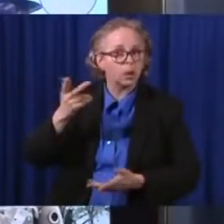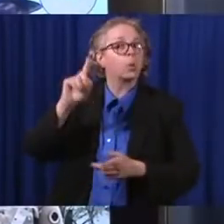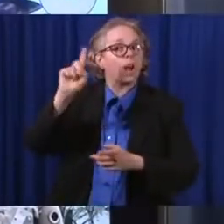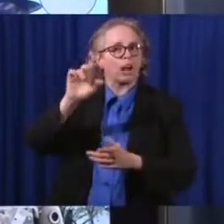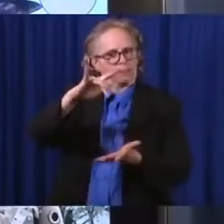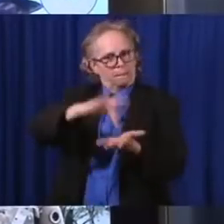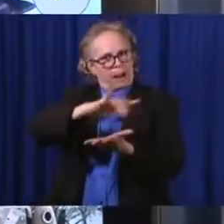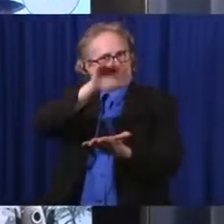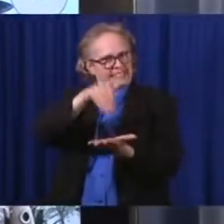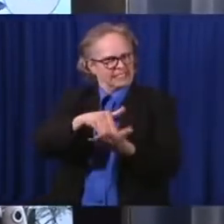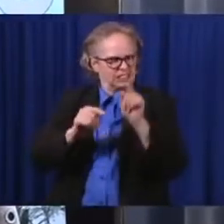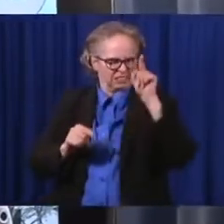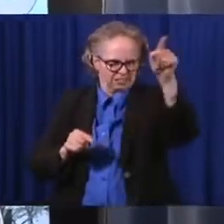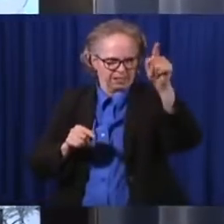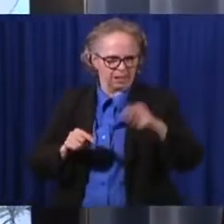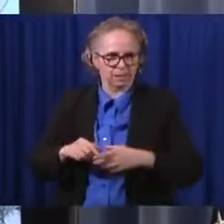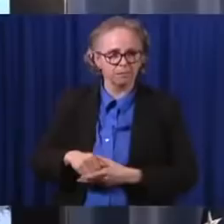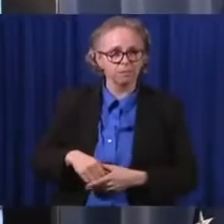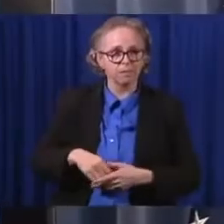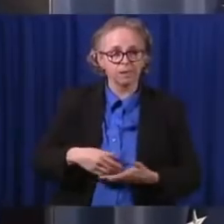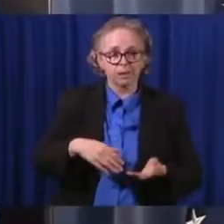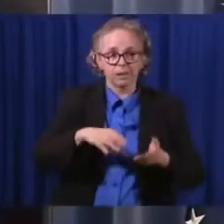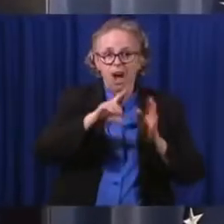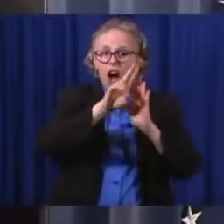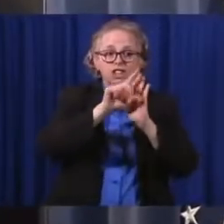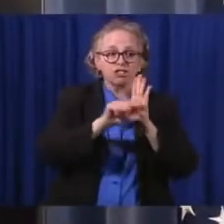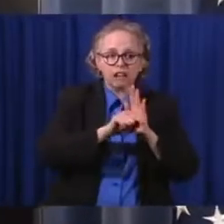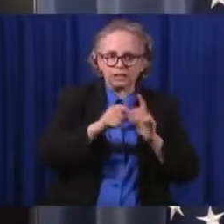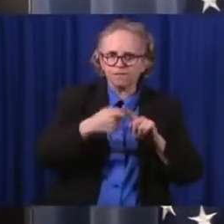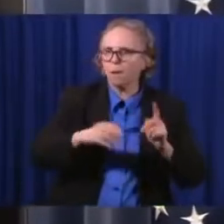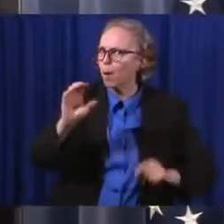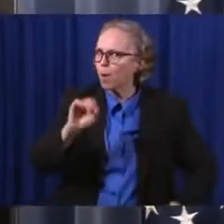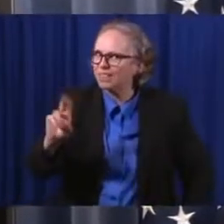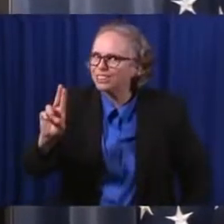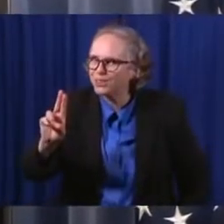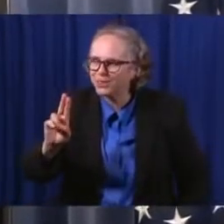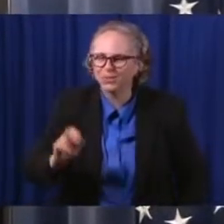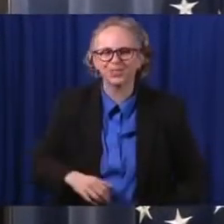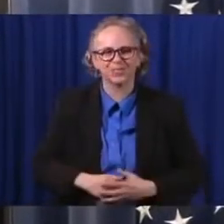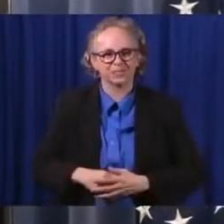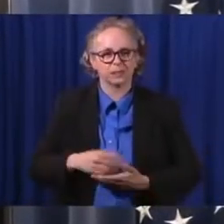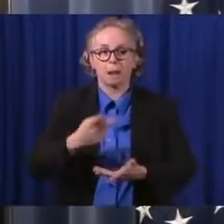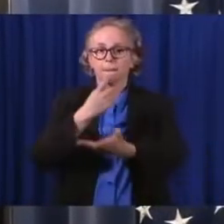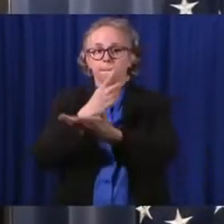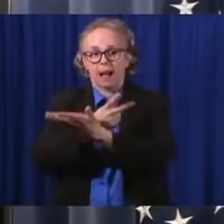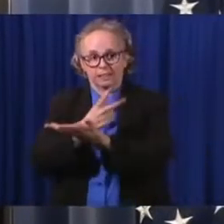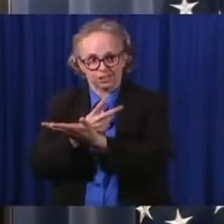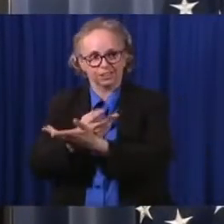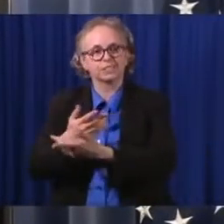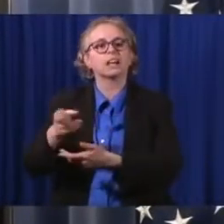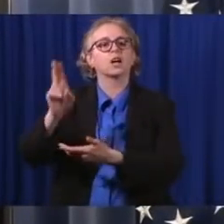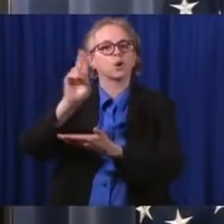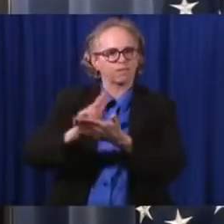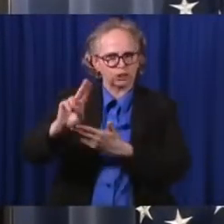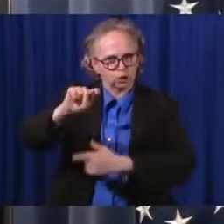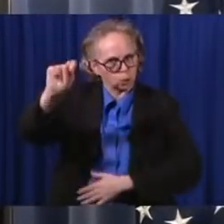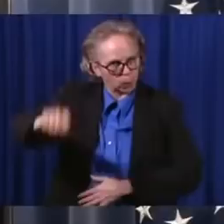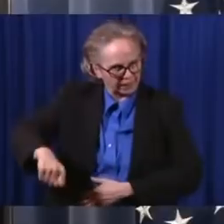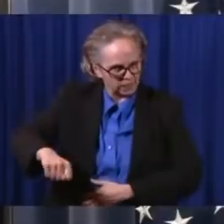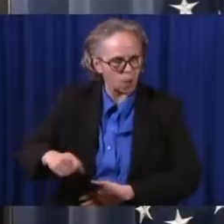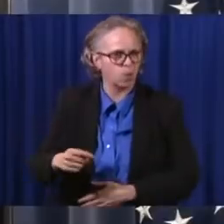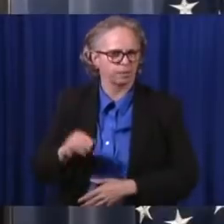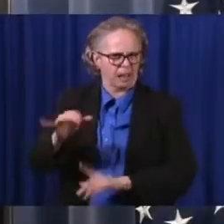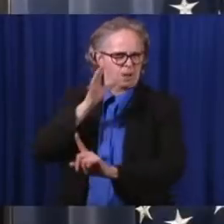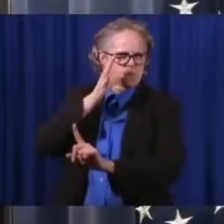State University, and her postgraduate degree is from the University of Toledo. This team is comprised of incredible National Guard